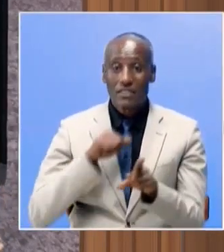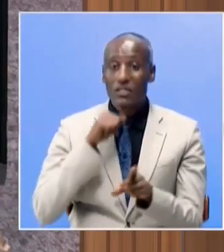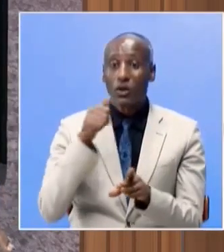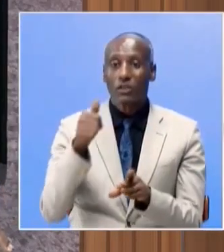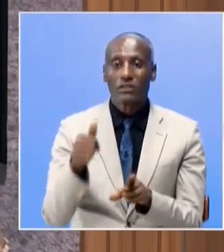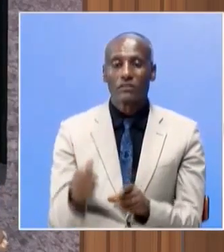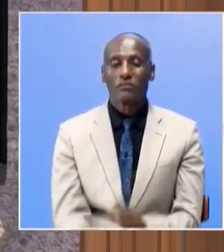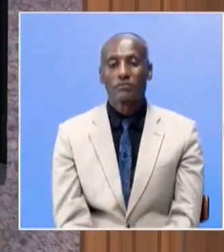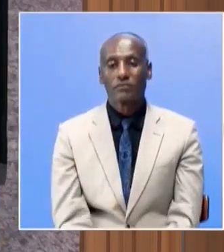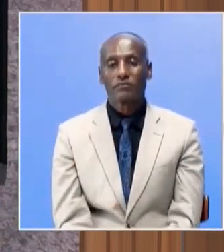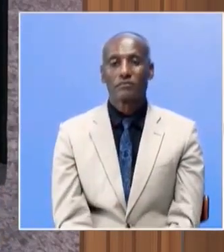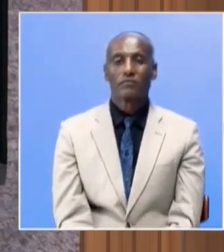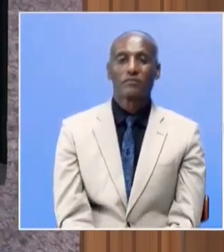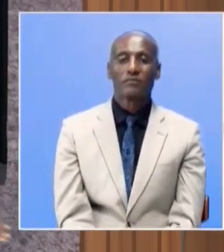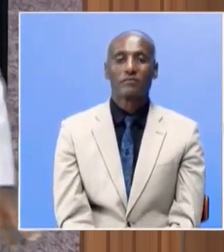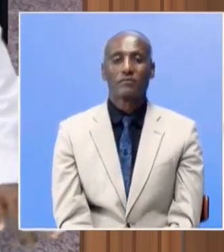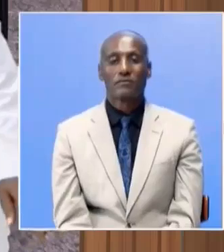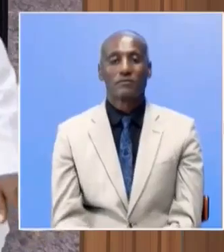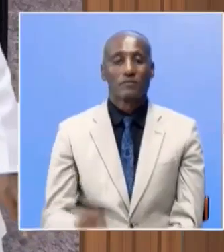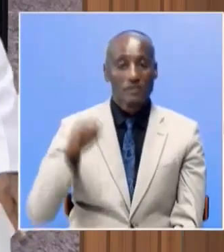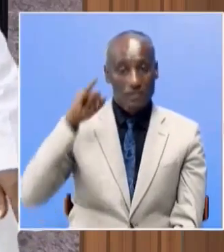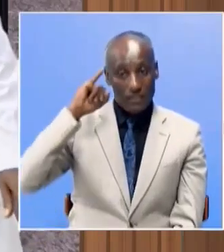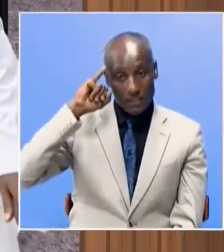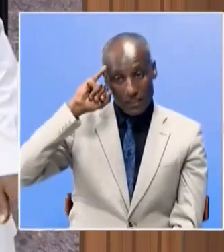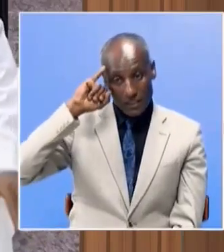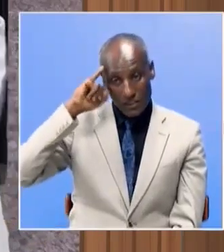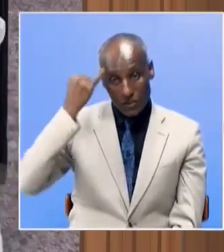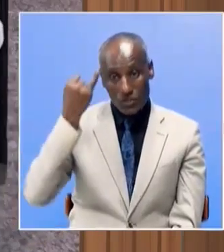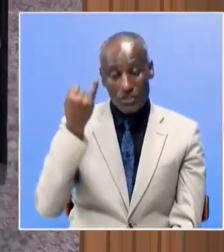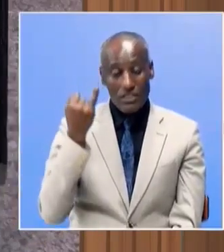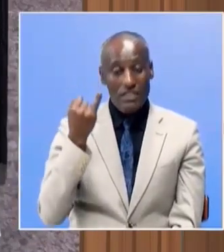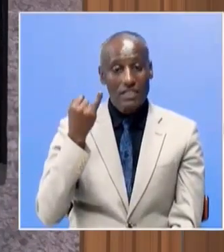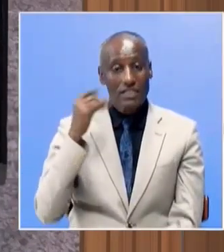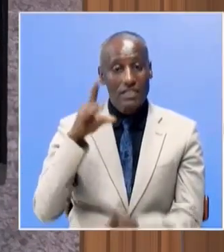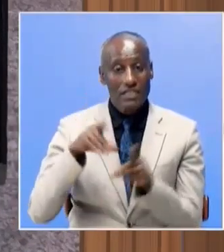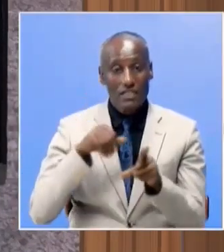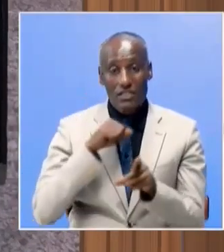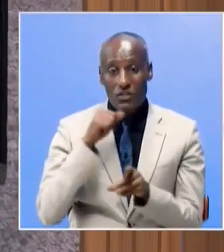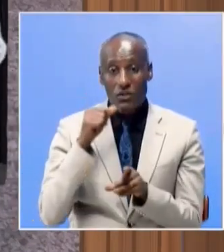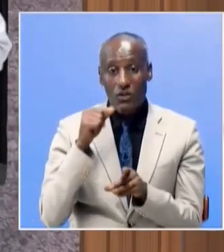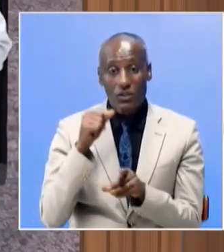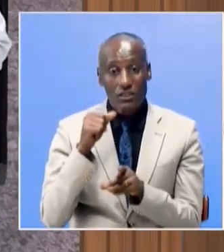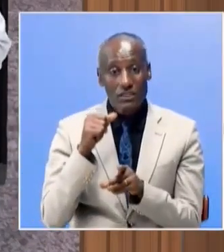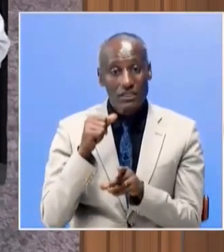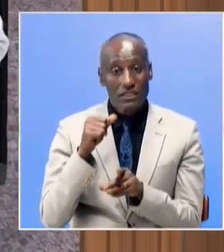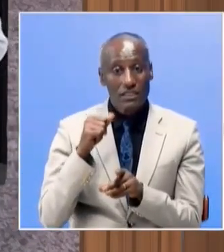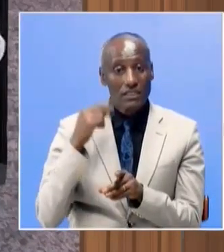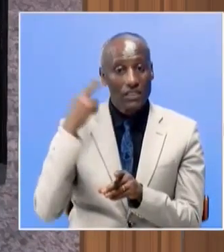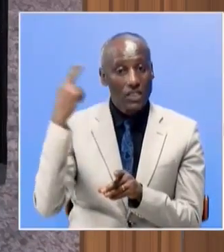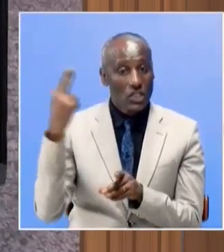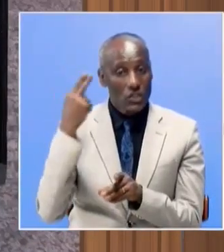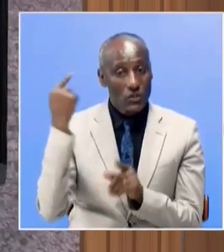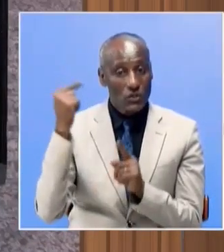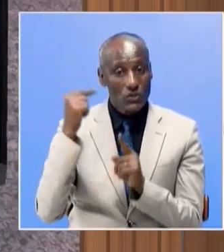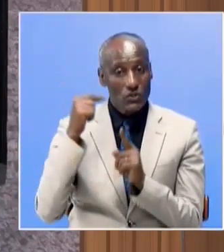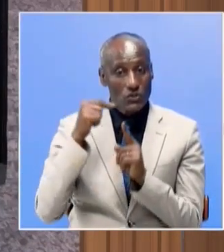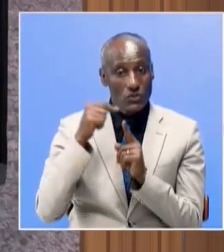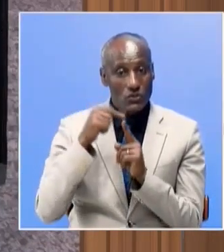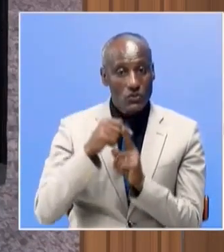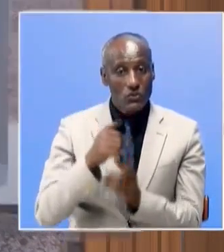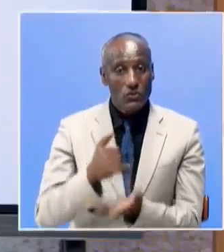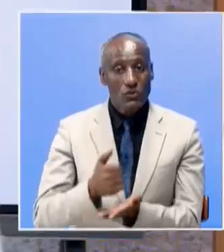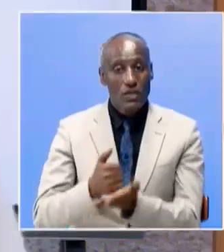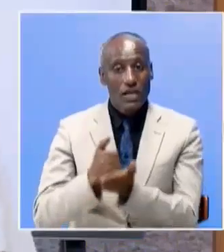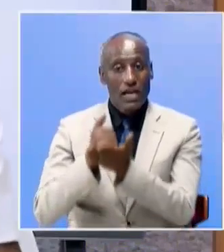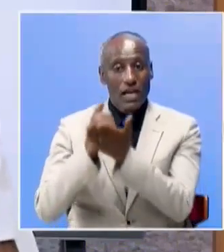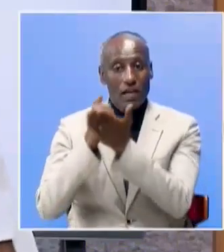Didn't. Johnson didn't use to. We cannot say used to. Am I okay?